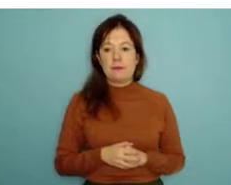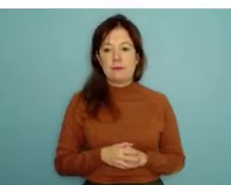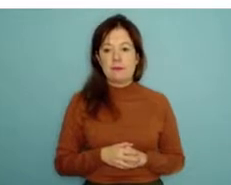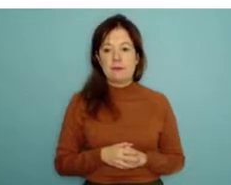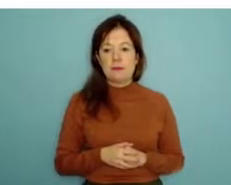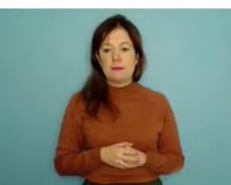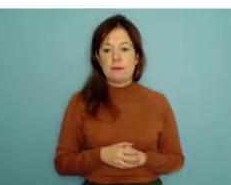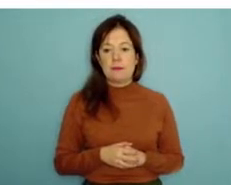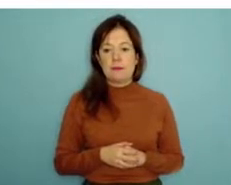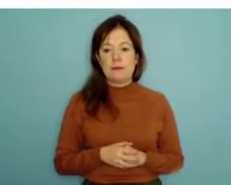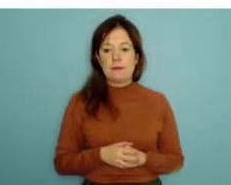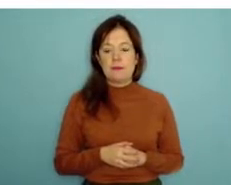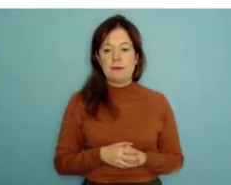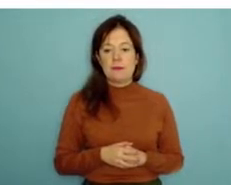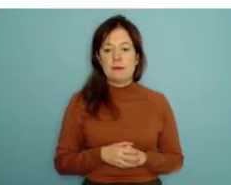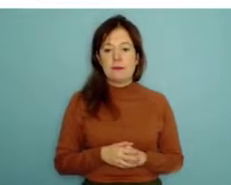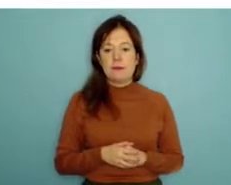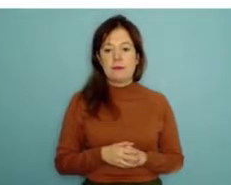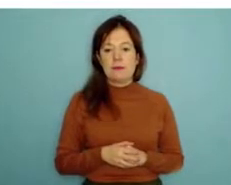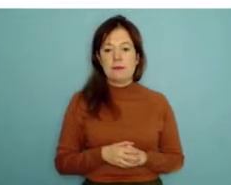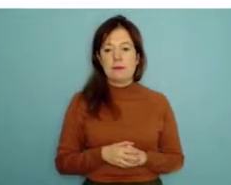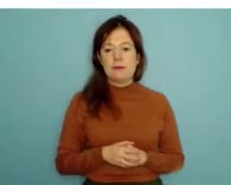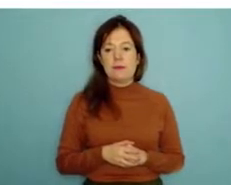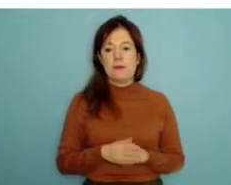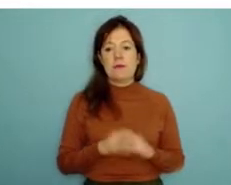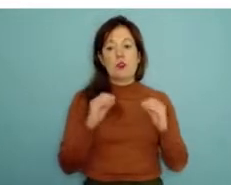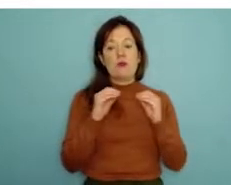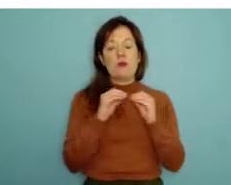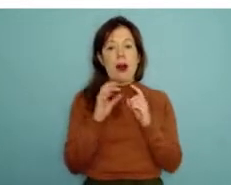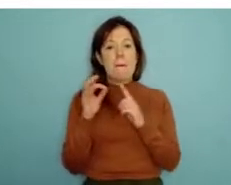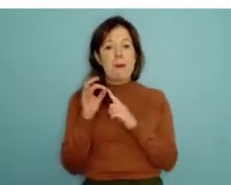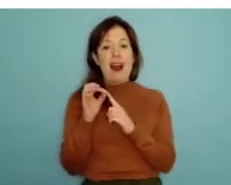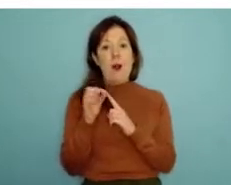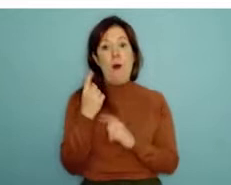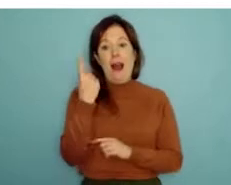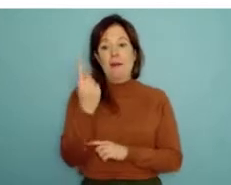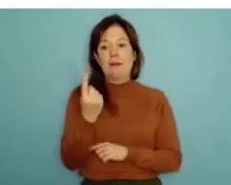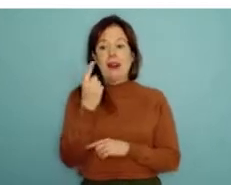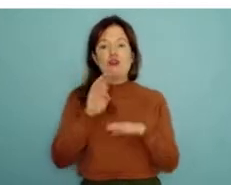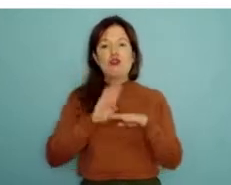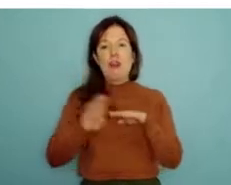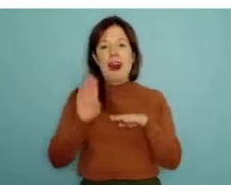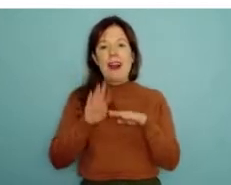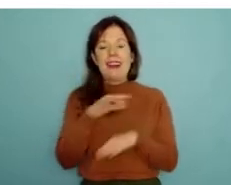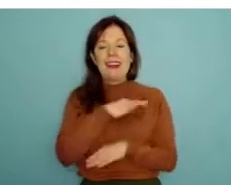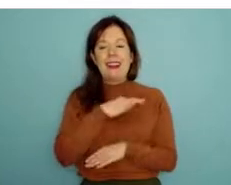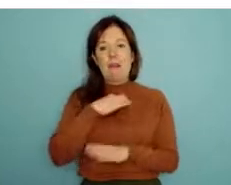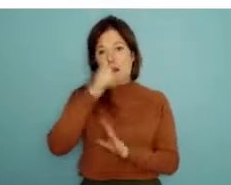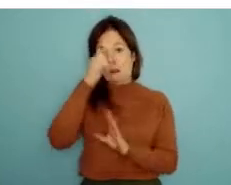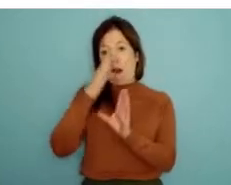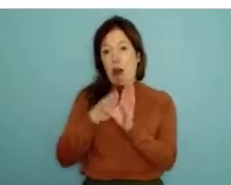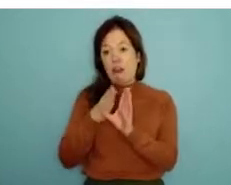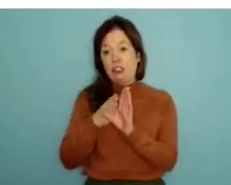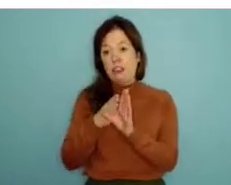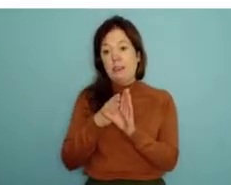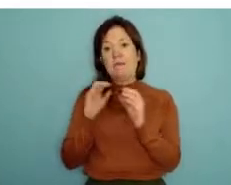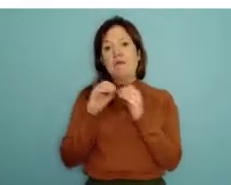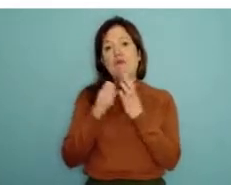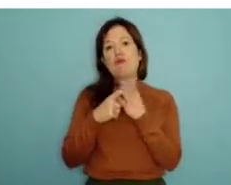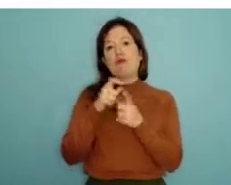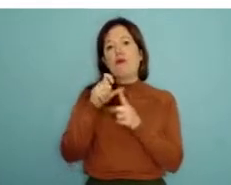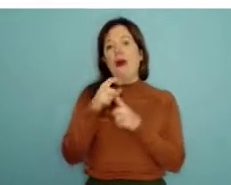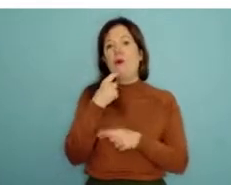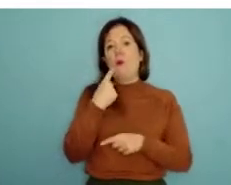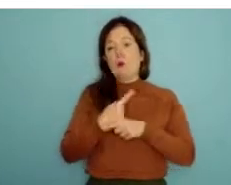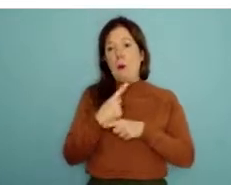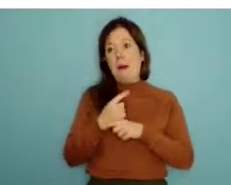So, we will hear from Brad Powell, a trainee clinical psychologist, who will talk about the leadership opportunities that he's